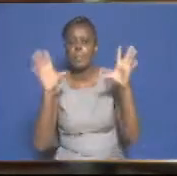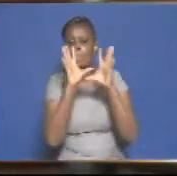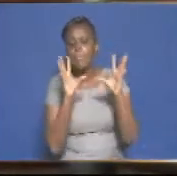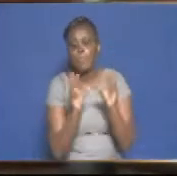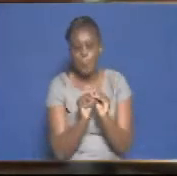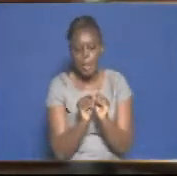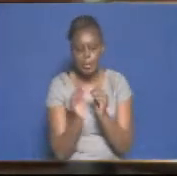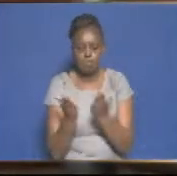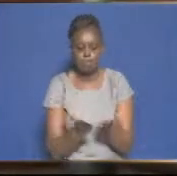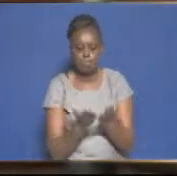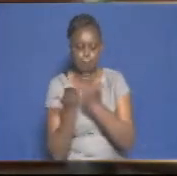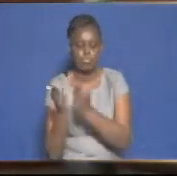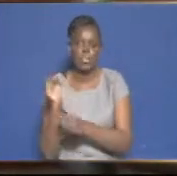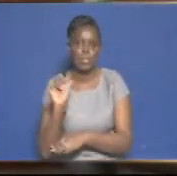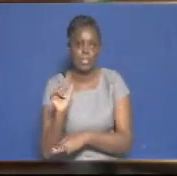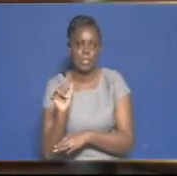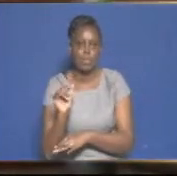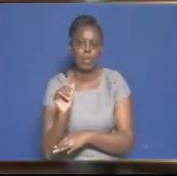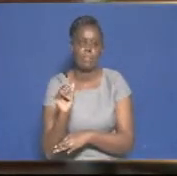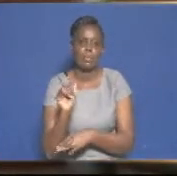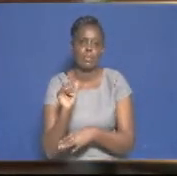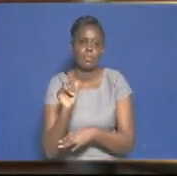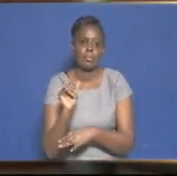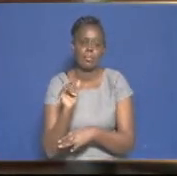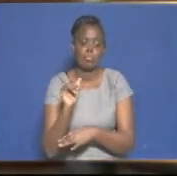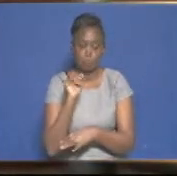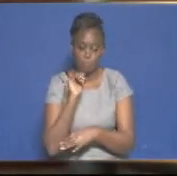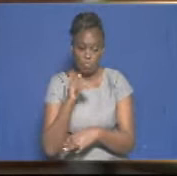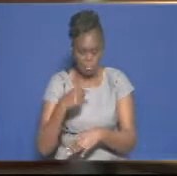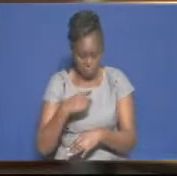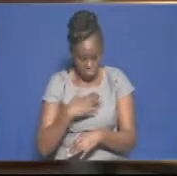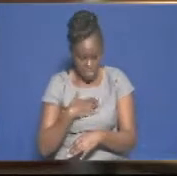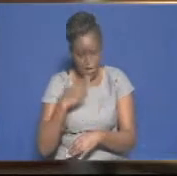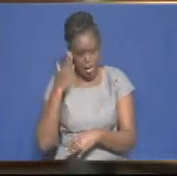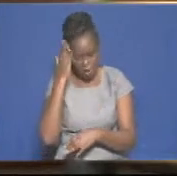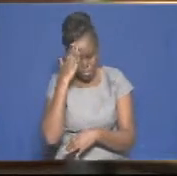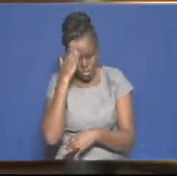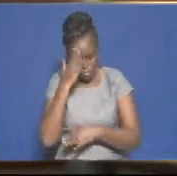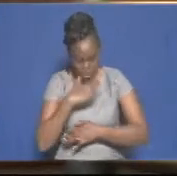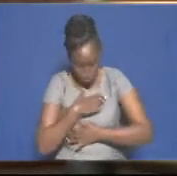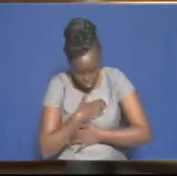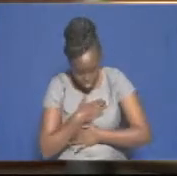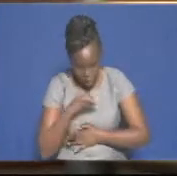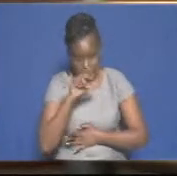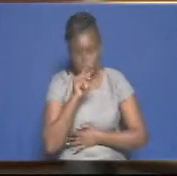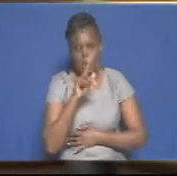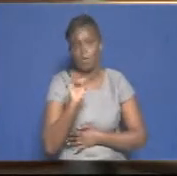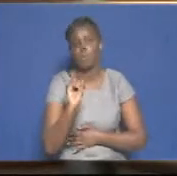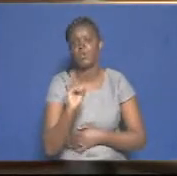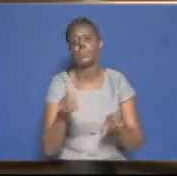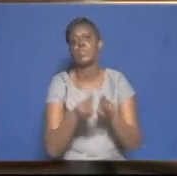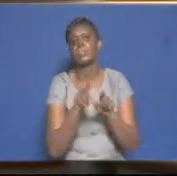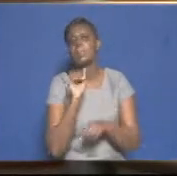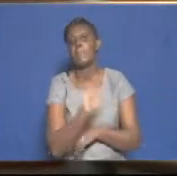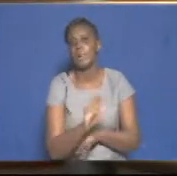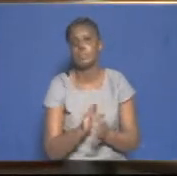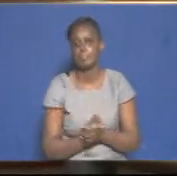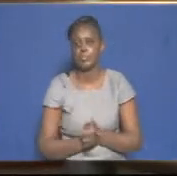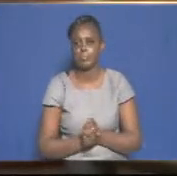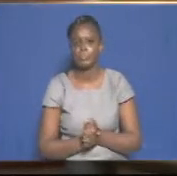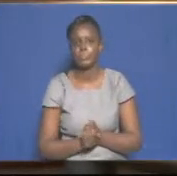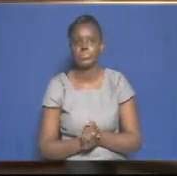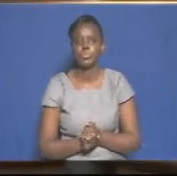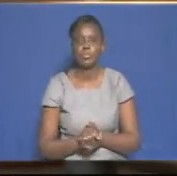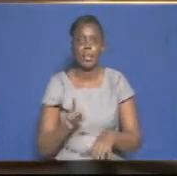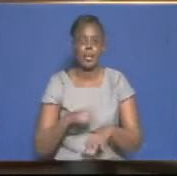able to present that. That is actually the Chakoyo that I know. Honorable Speaker, when the